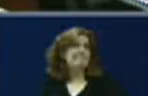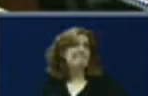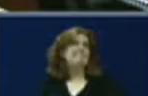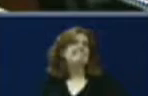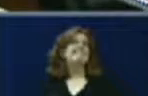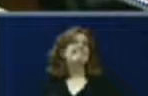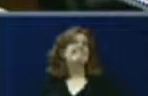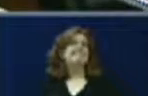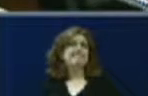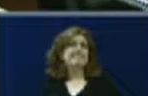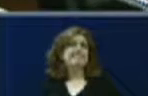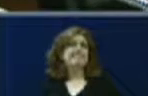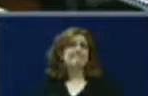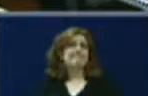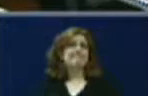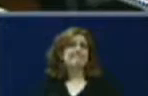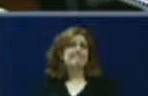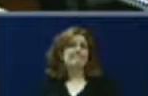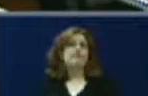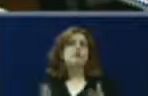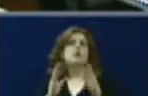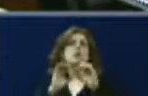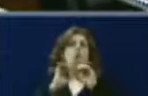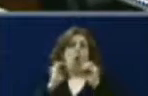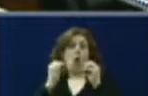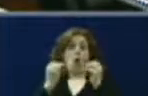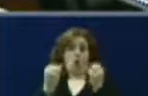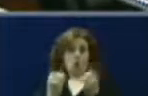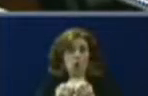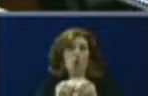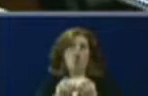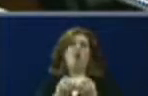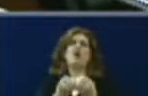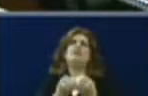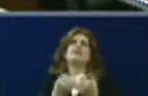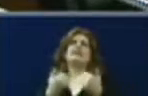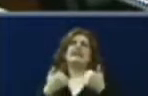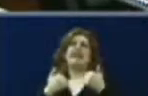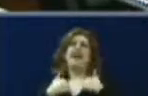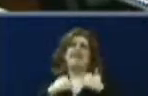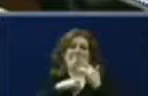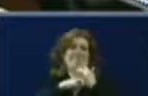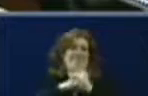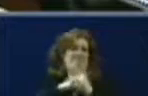When organizations have kind of holes,